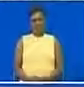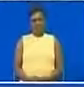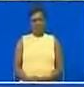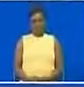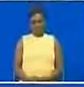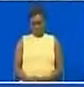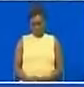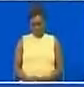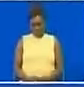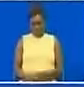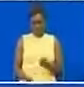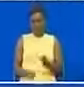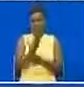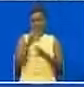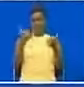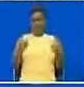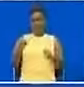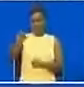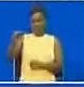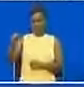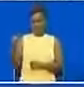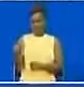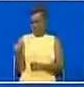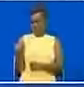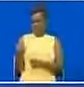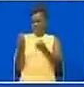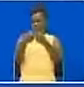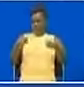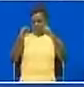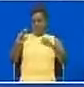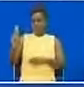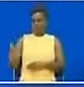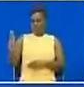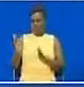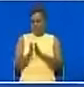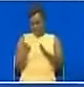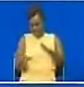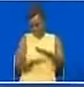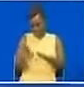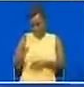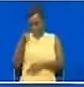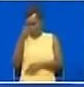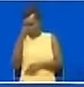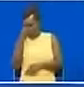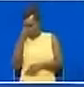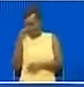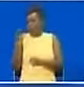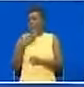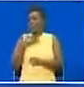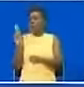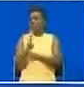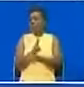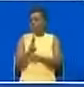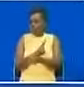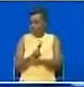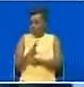The yet-to-be-launched Jubilee Party vehicle, which President Uhuru Kenyatta and his deputy William Ruto intend to use when seeking their